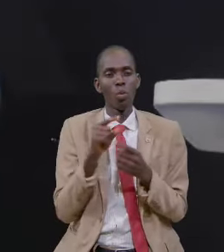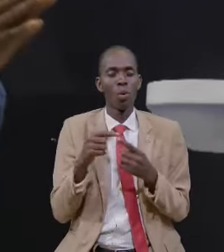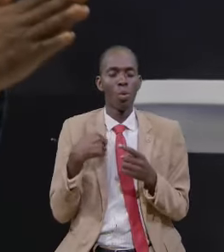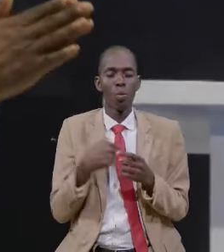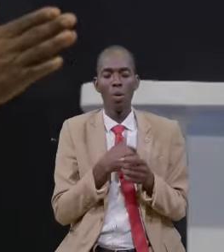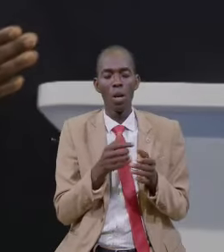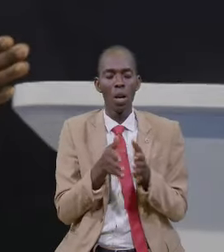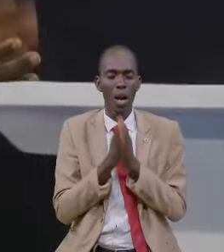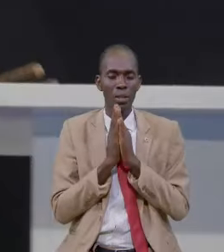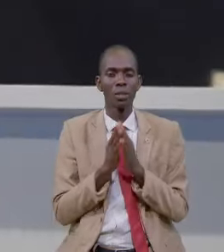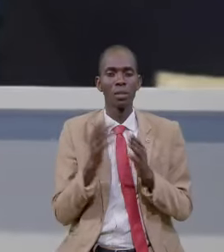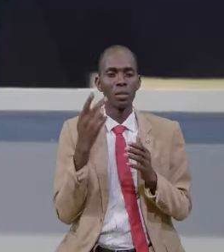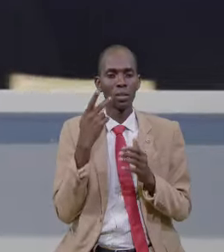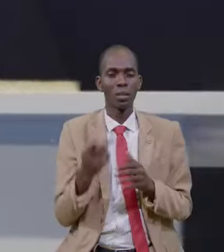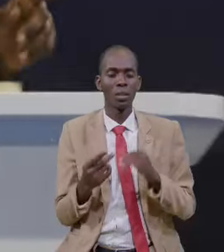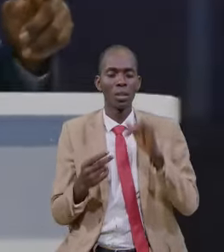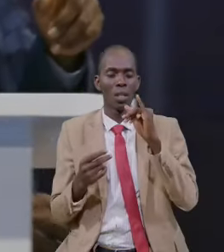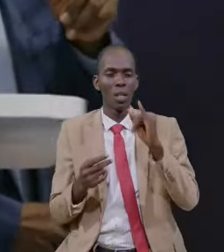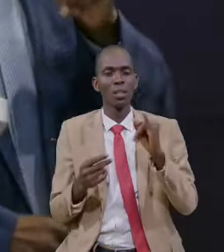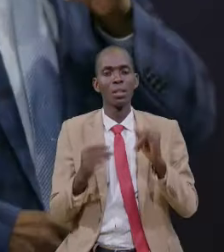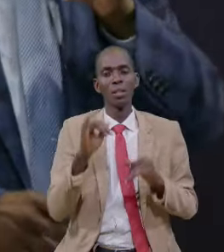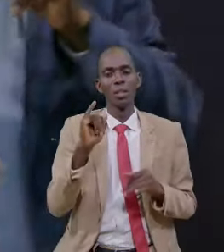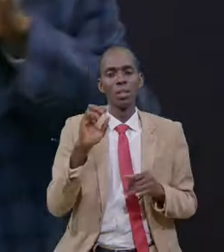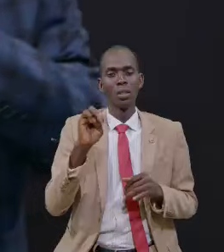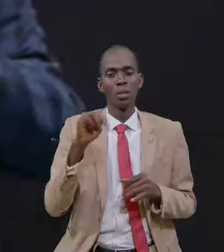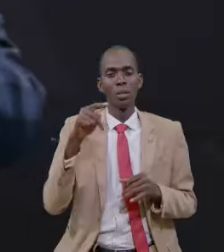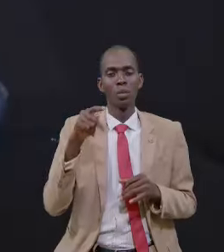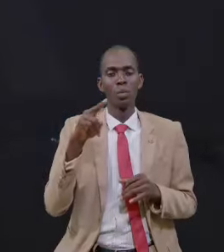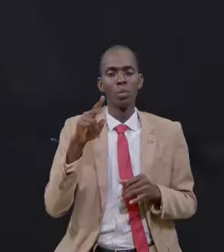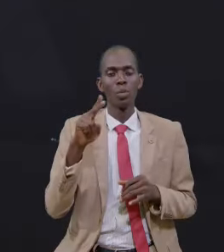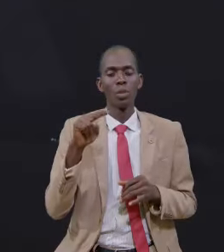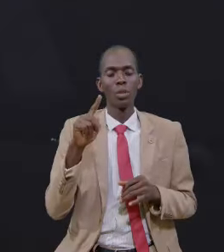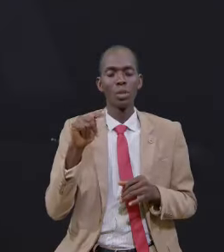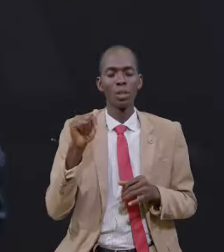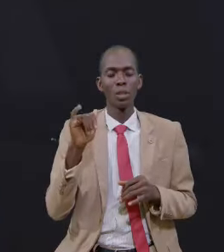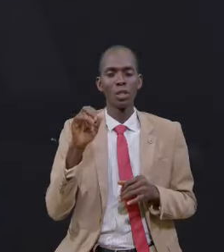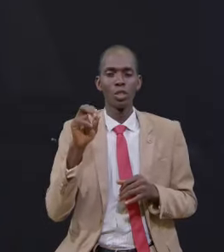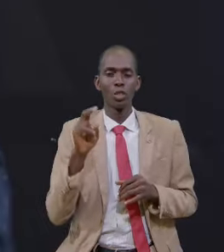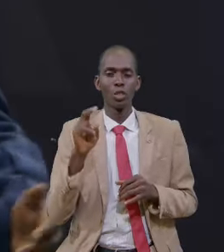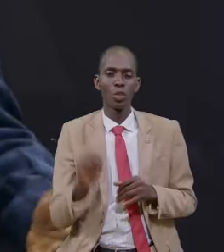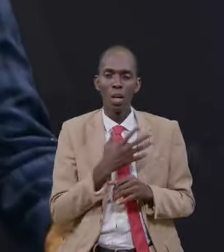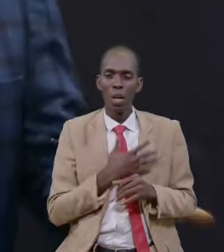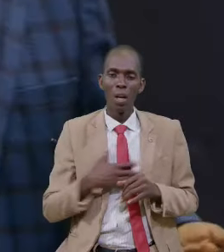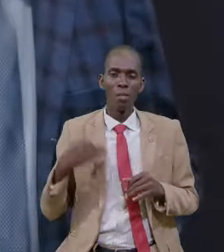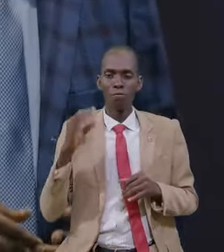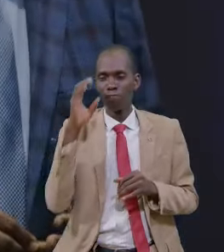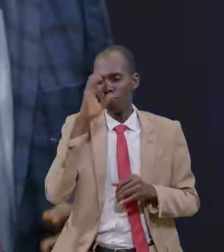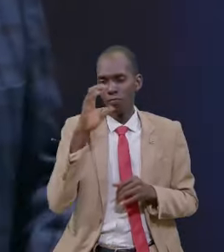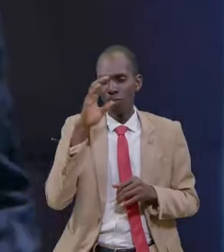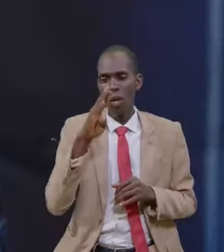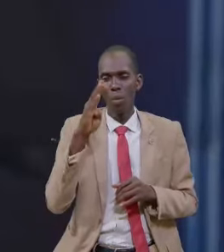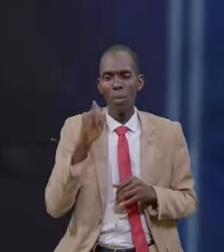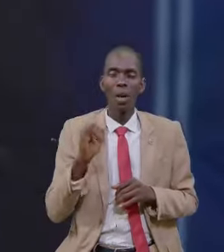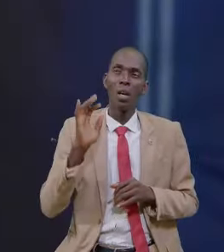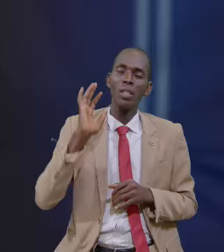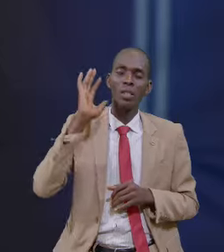and impartation, because of intercession, by his intercession. He's praying for you.